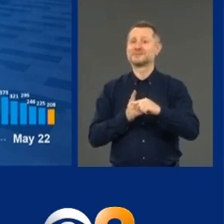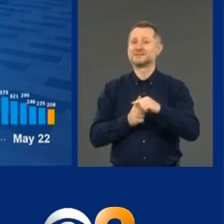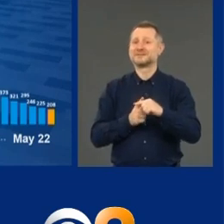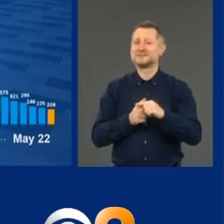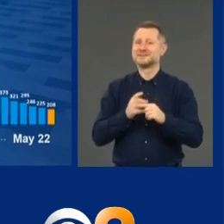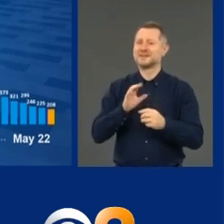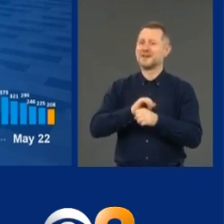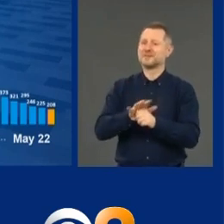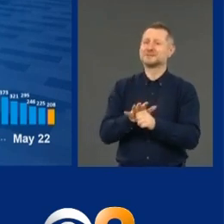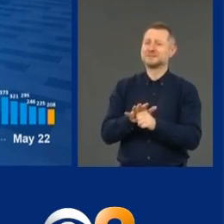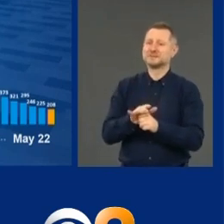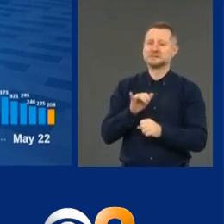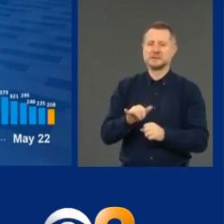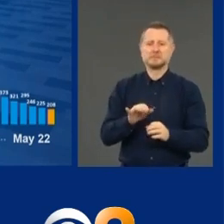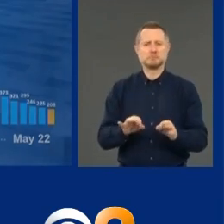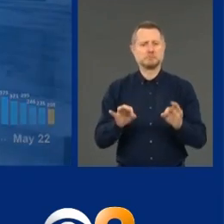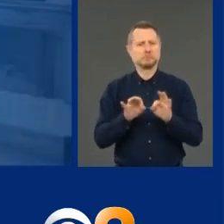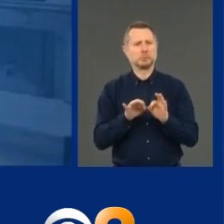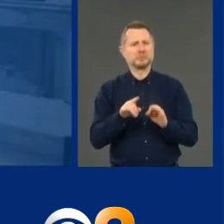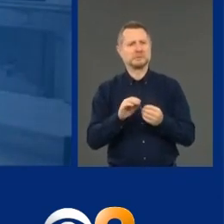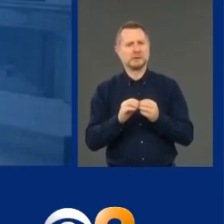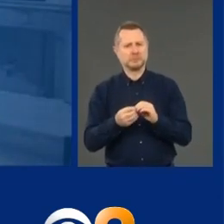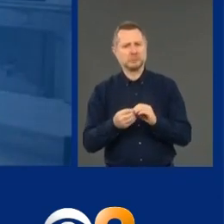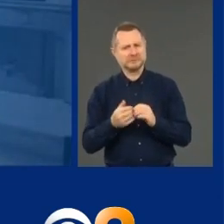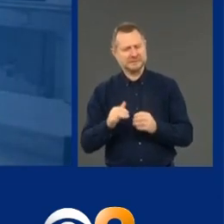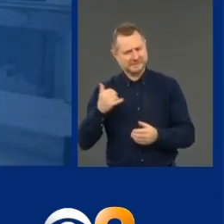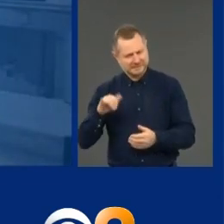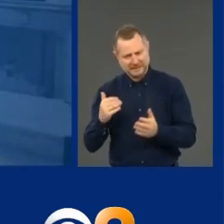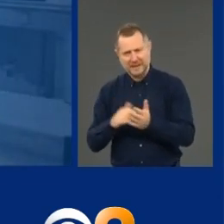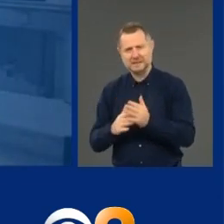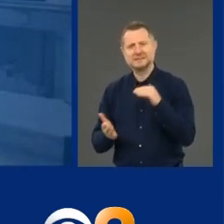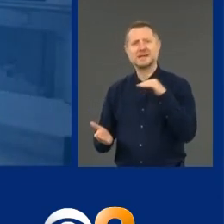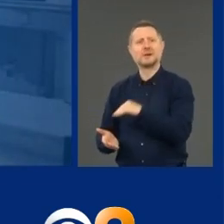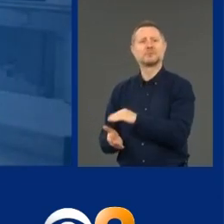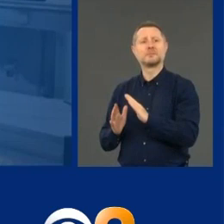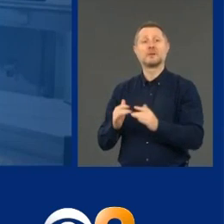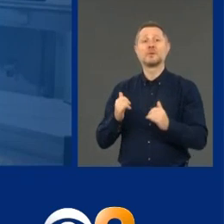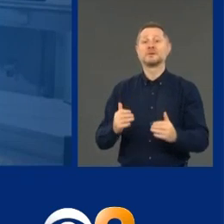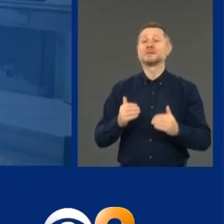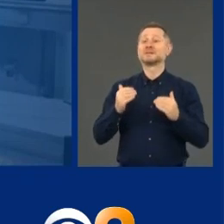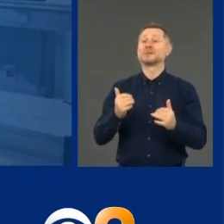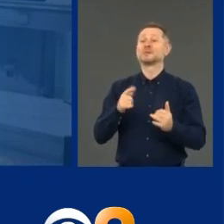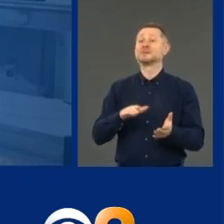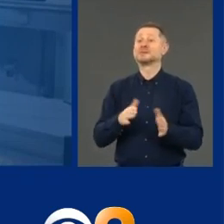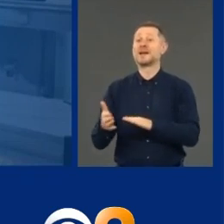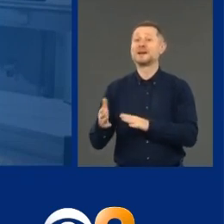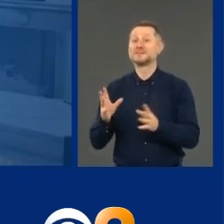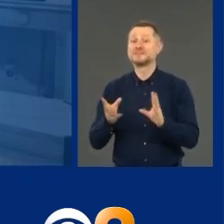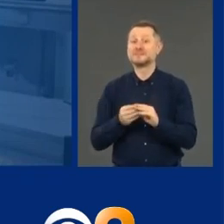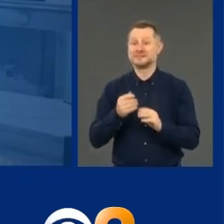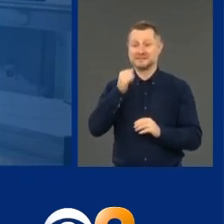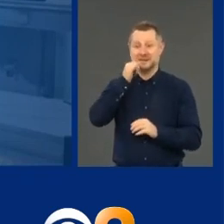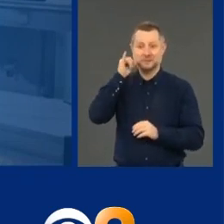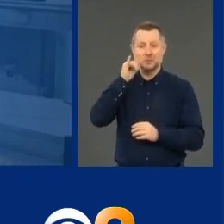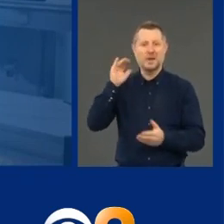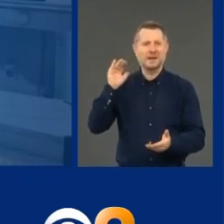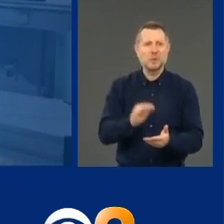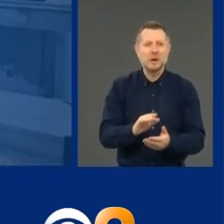door, which is a very important number, that's down. And the number of lives lost is down to